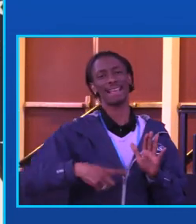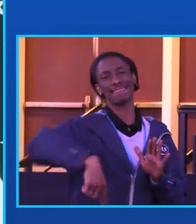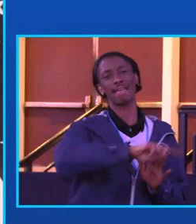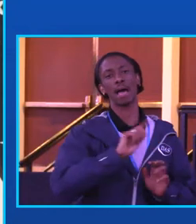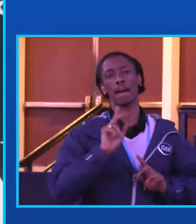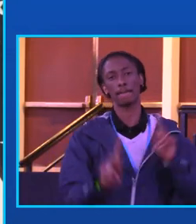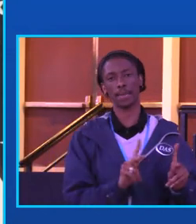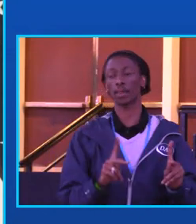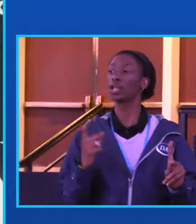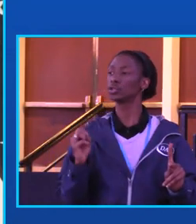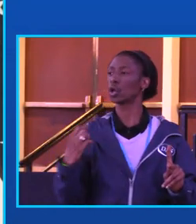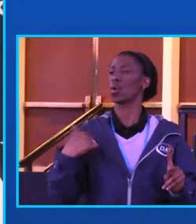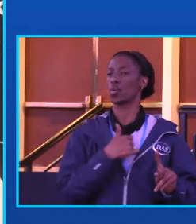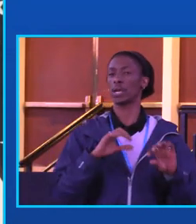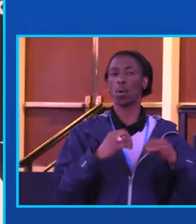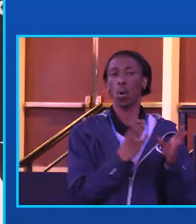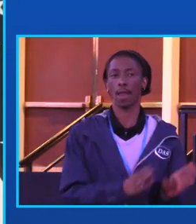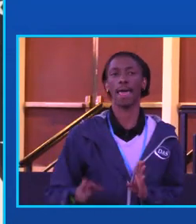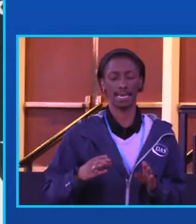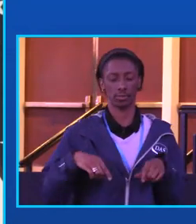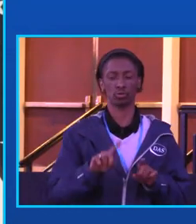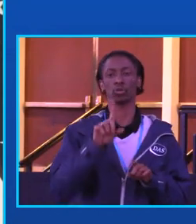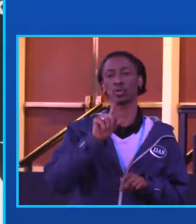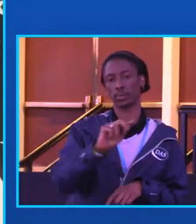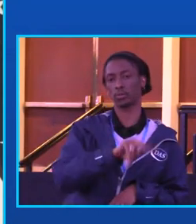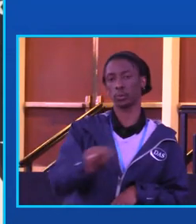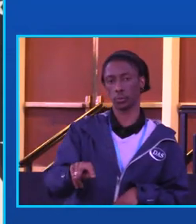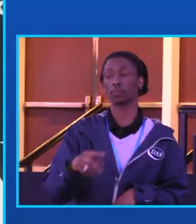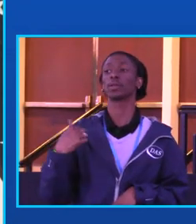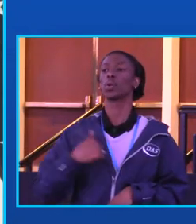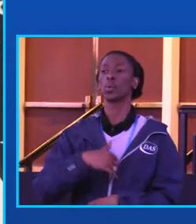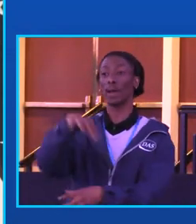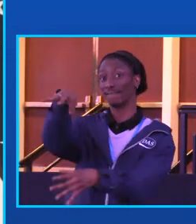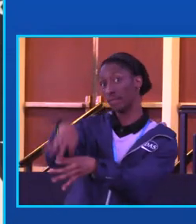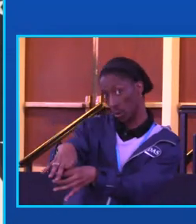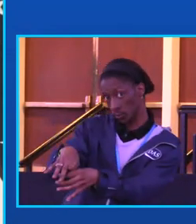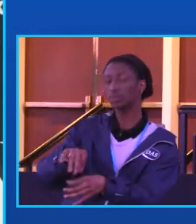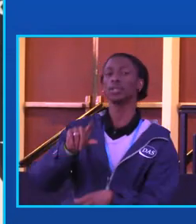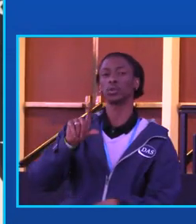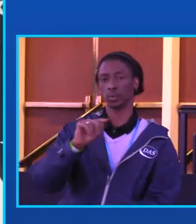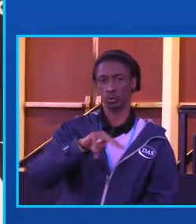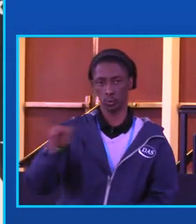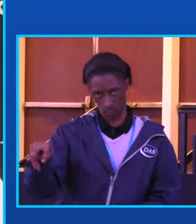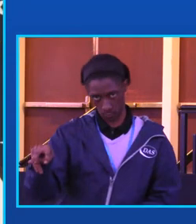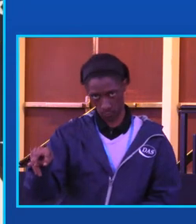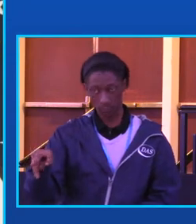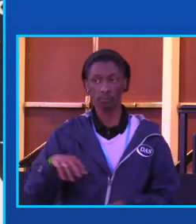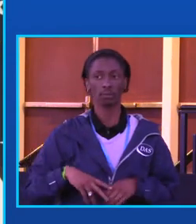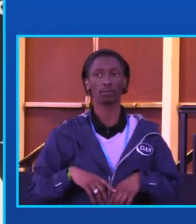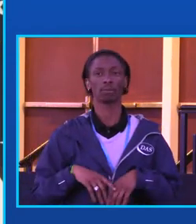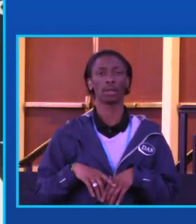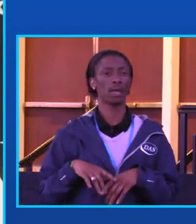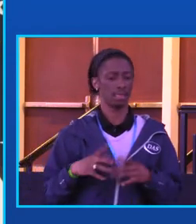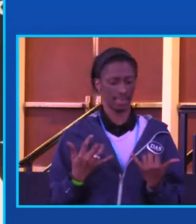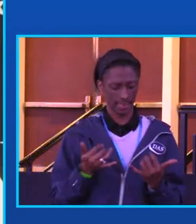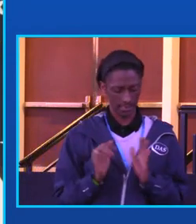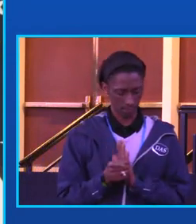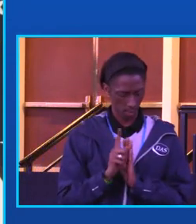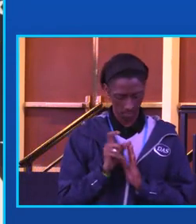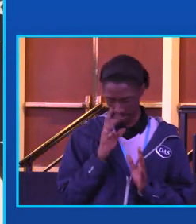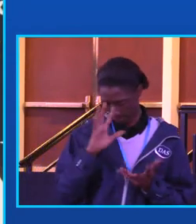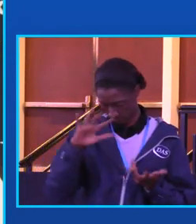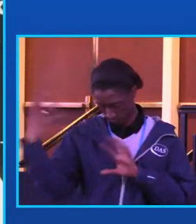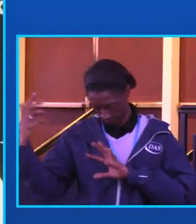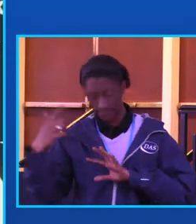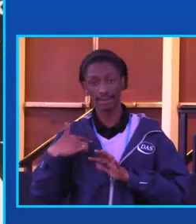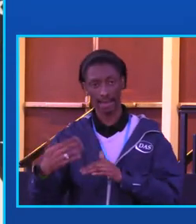we organize in 2022. We vote in 2022. In this moment of crisis, what gives